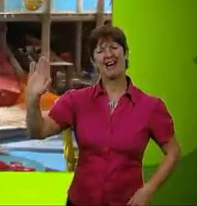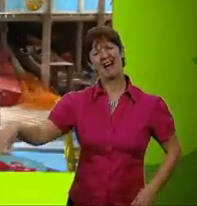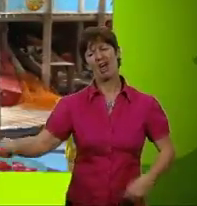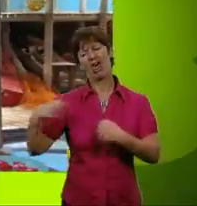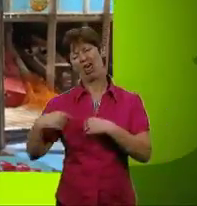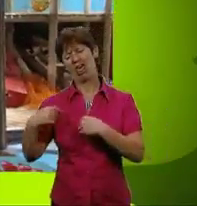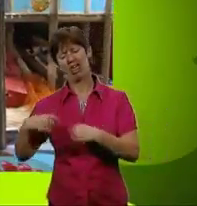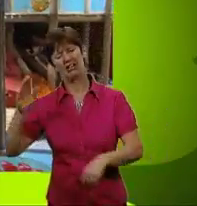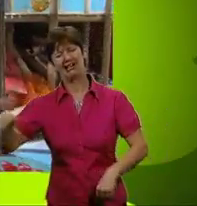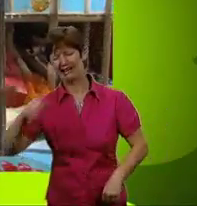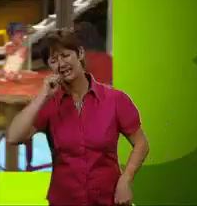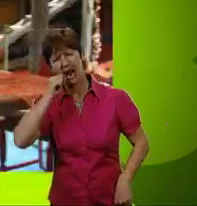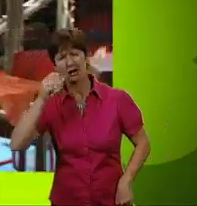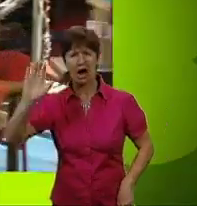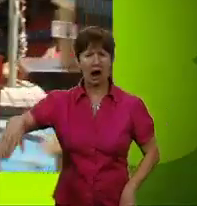police.